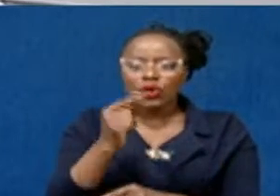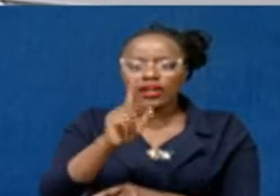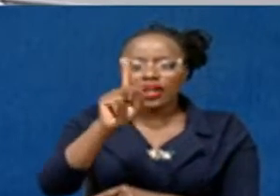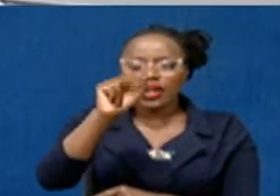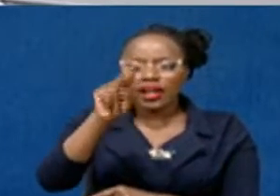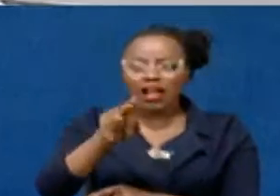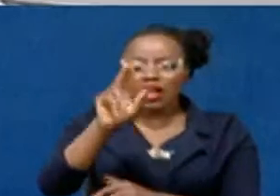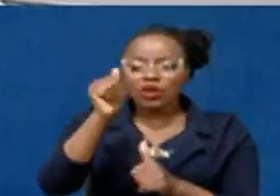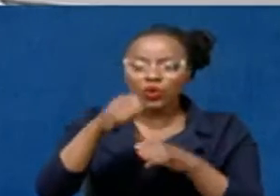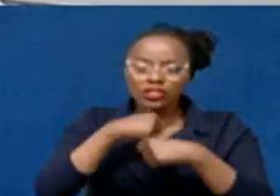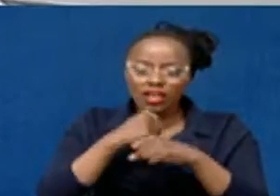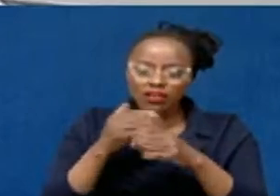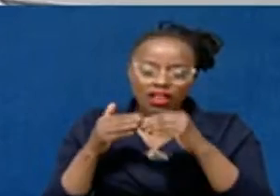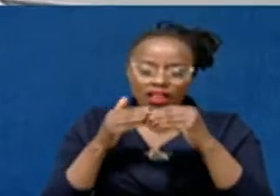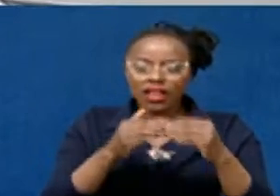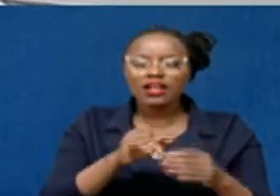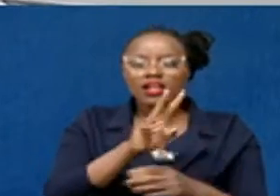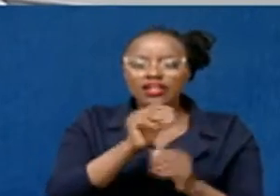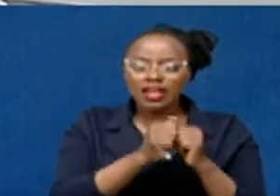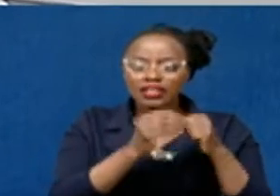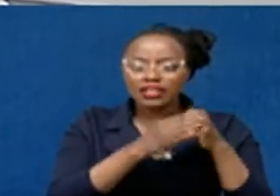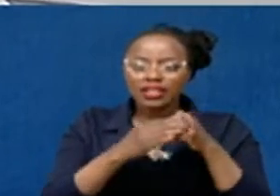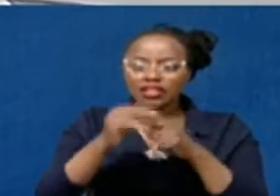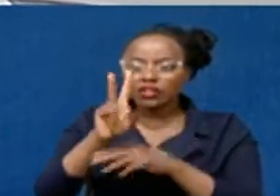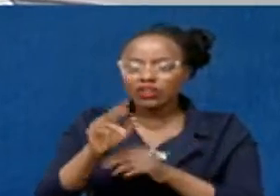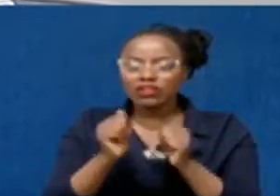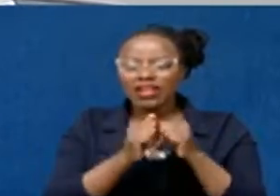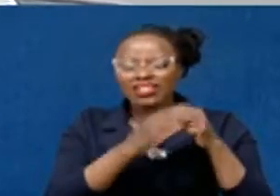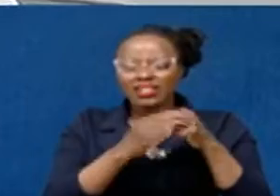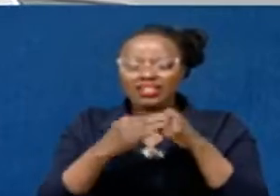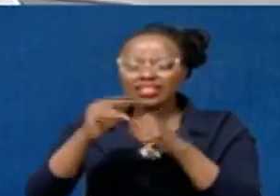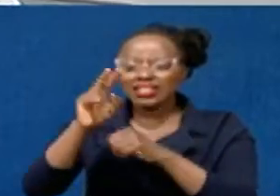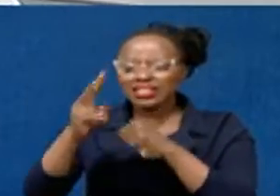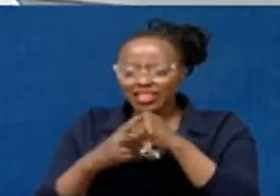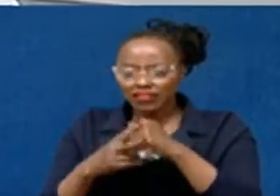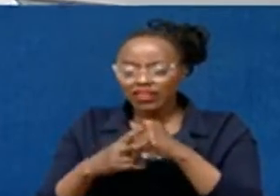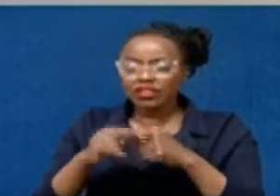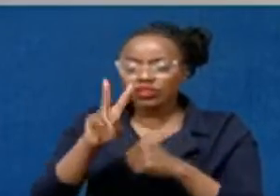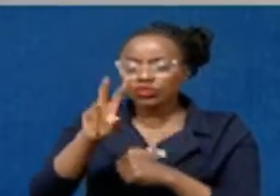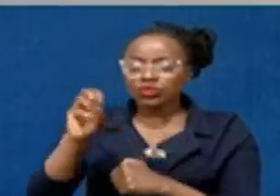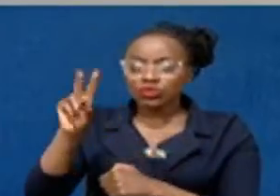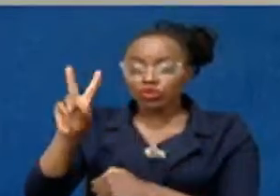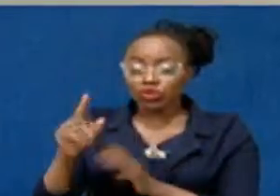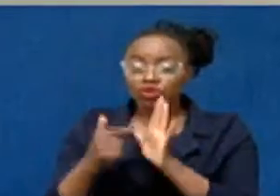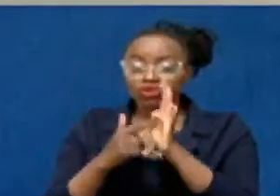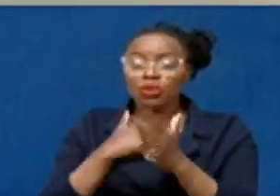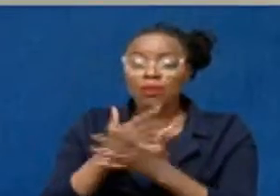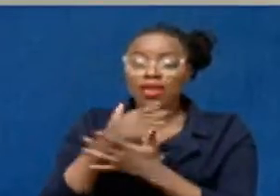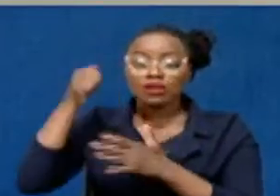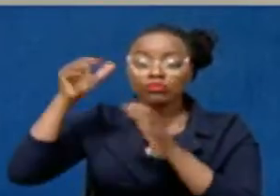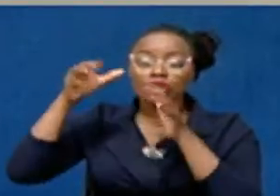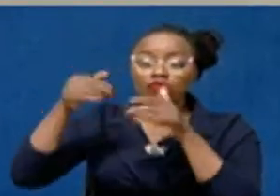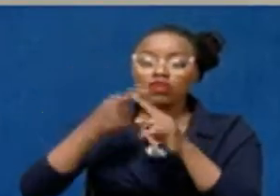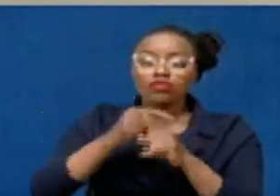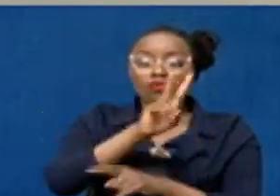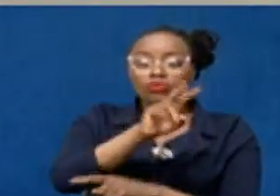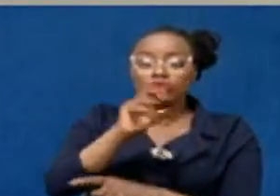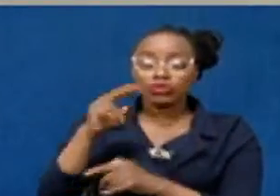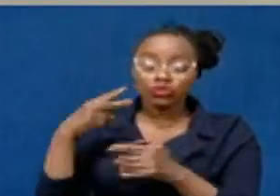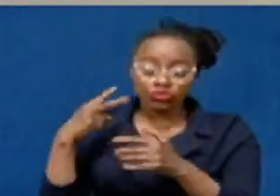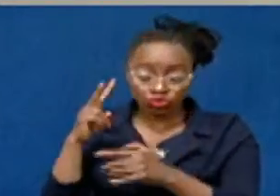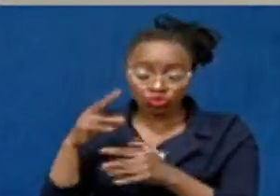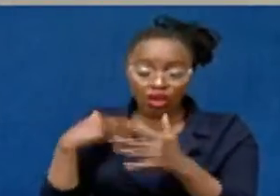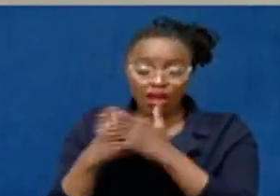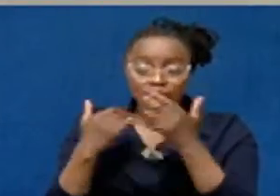KANU that led us 1992 to 1997, 1997 to 2002, show me any party from 2002 to